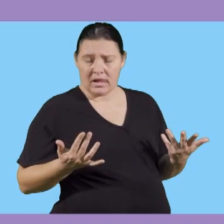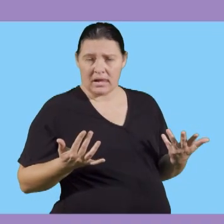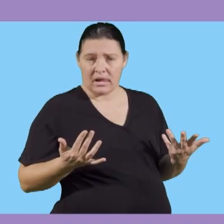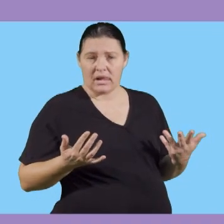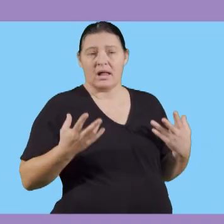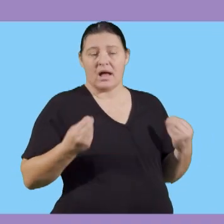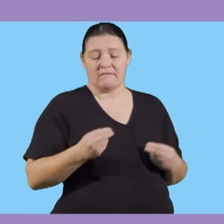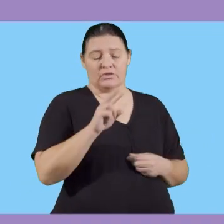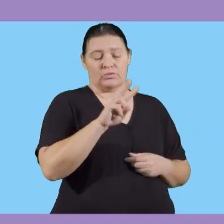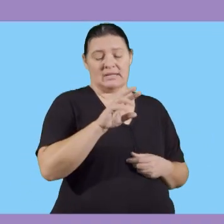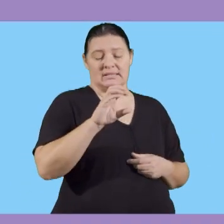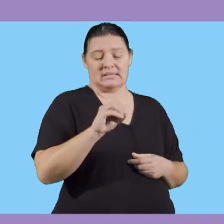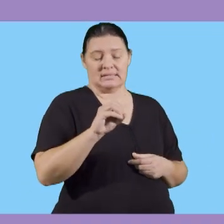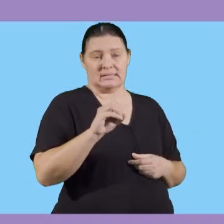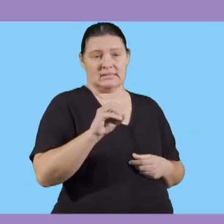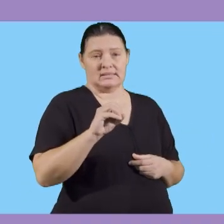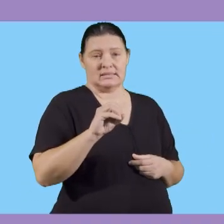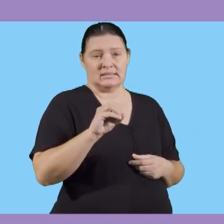have